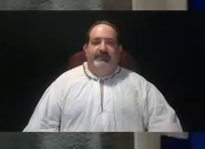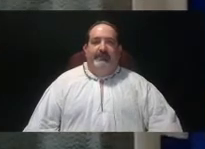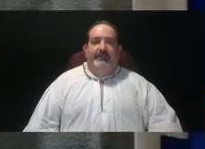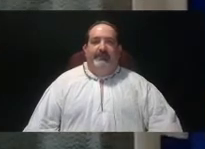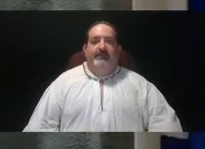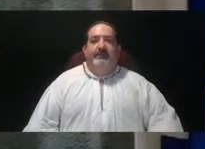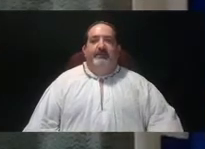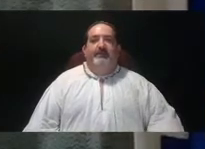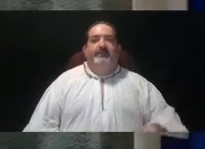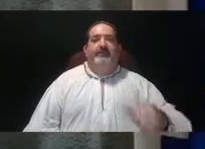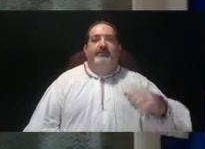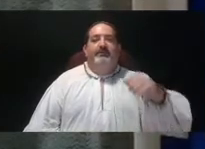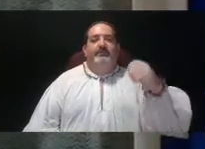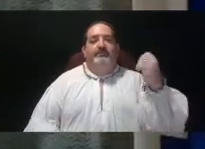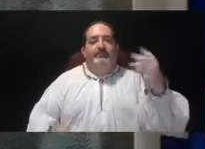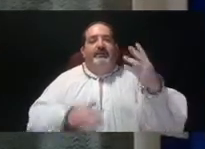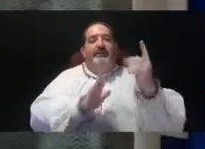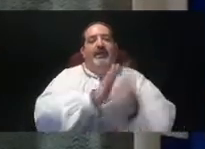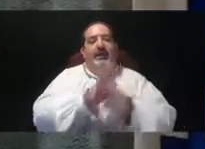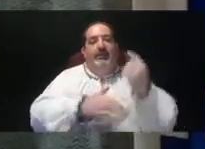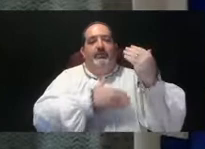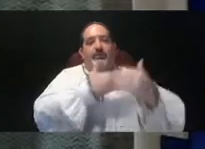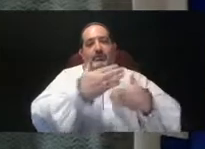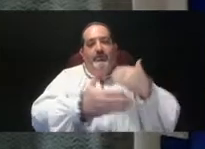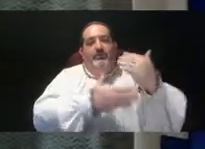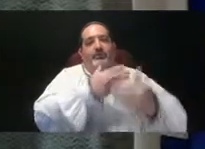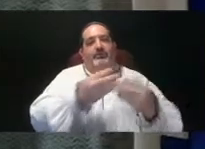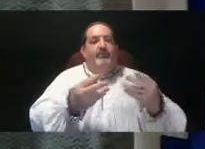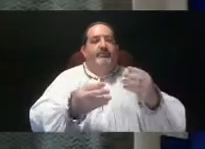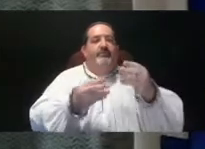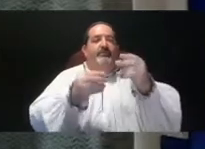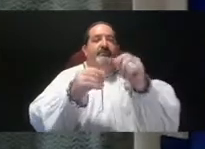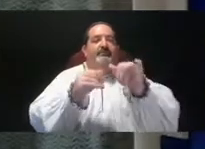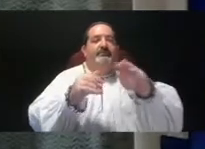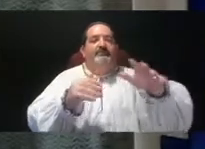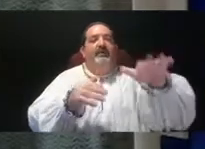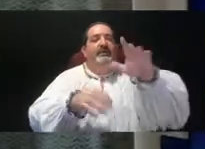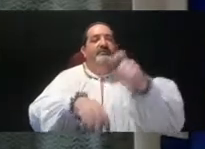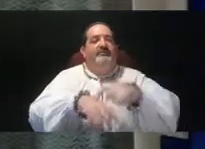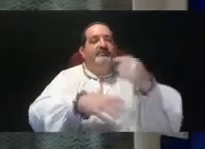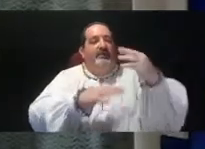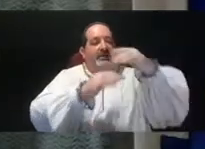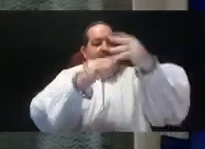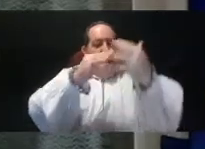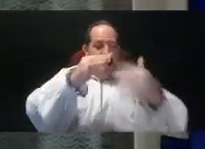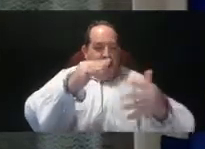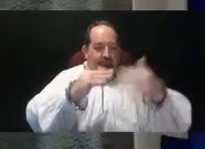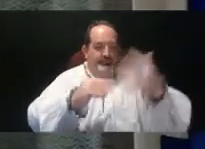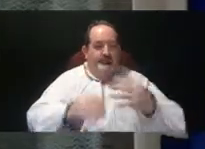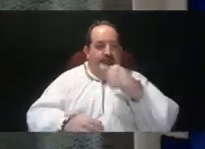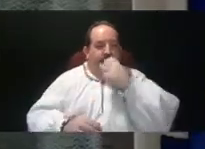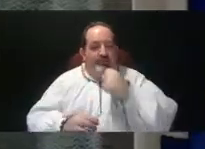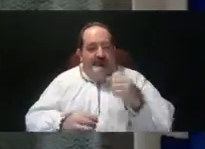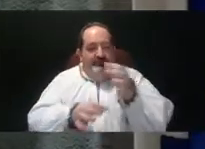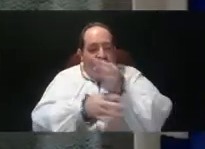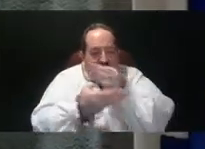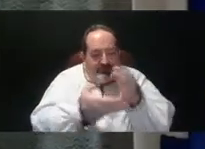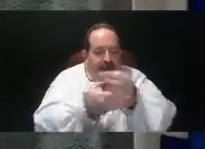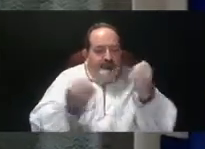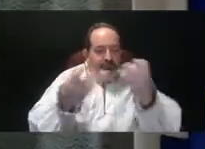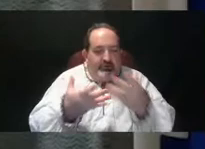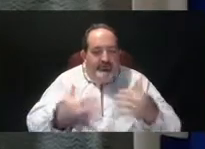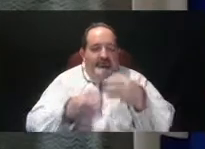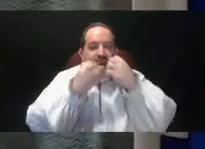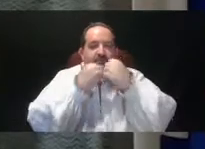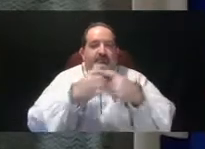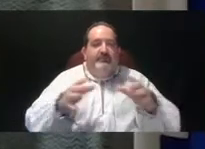Passing through the glass of hours, swiftly runs the sands of time, and belike those precious granules, numerous and treasured, are the